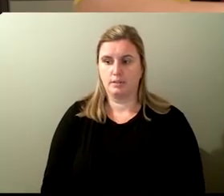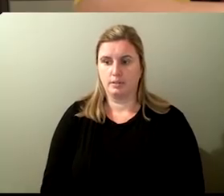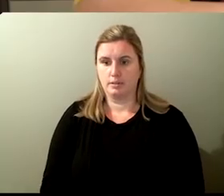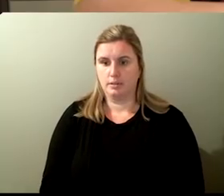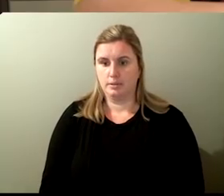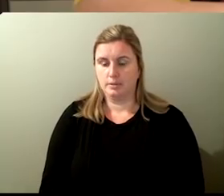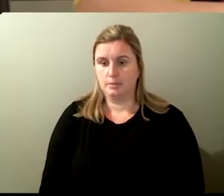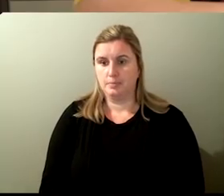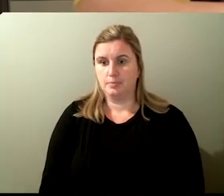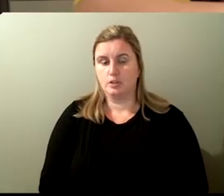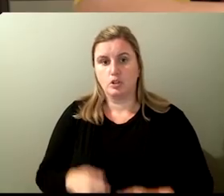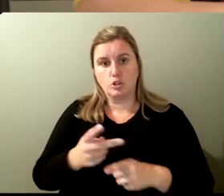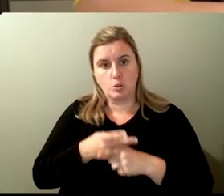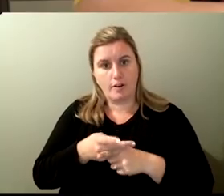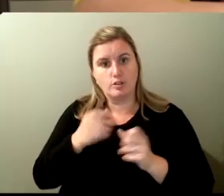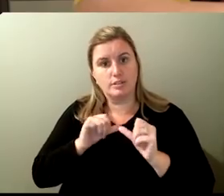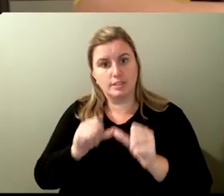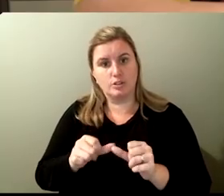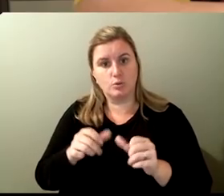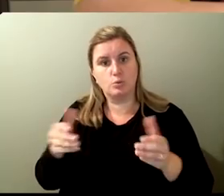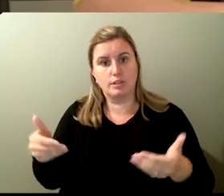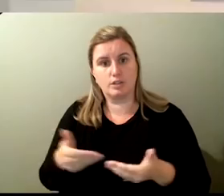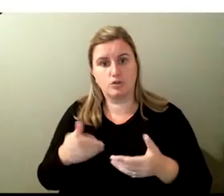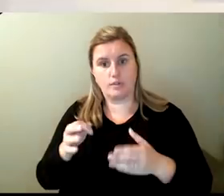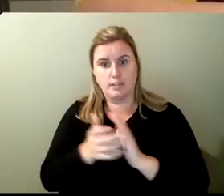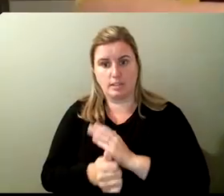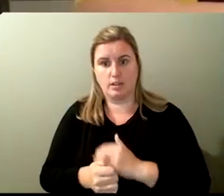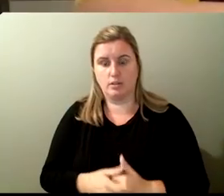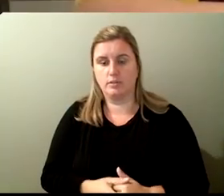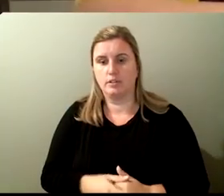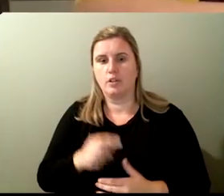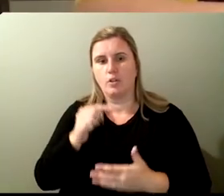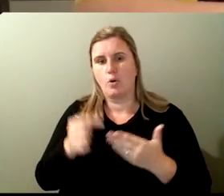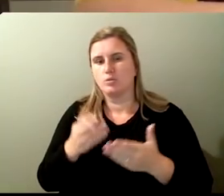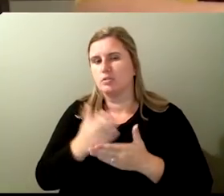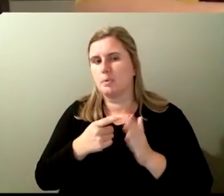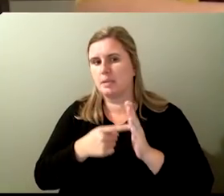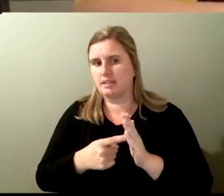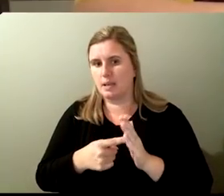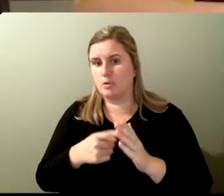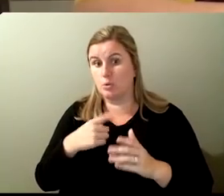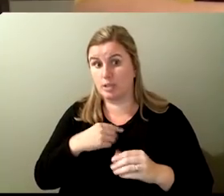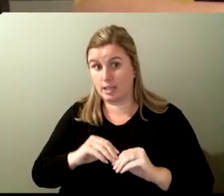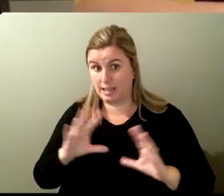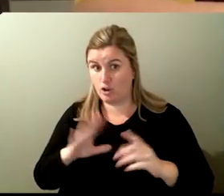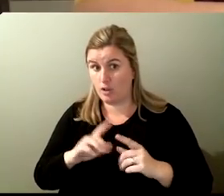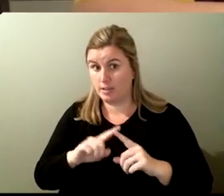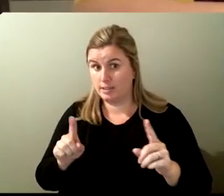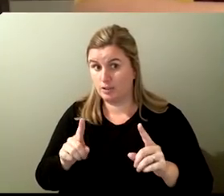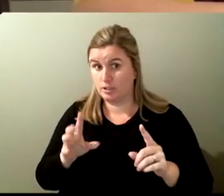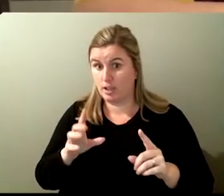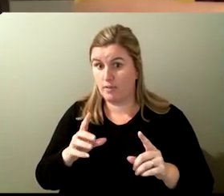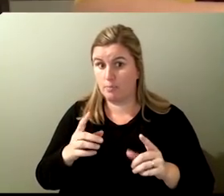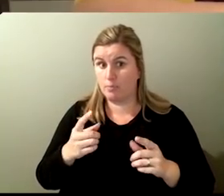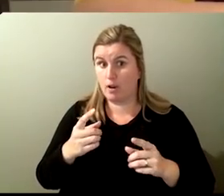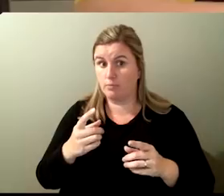The supervisor continues with the introduction of the skill. Those are just some examples. Was I clear on the difference in practical